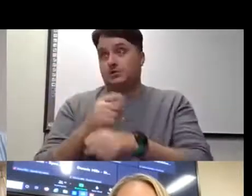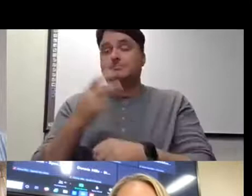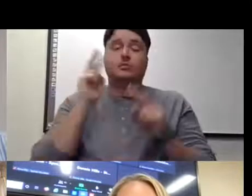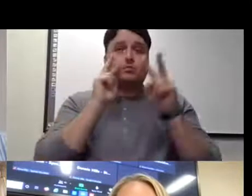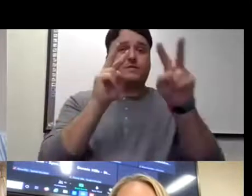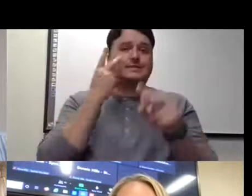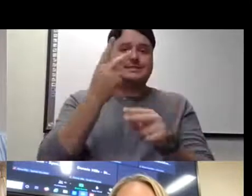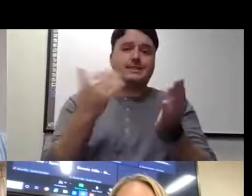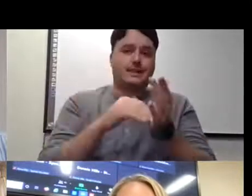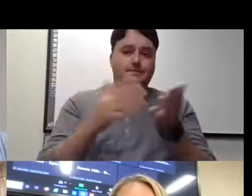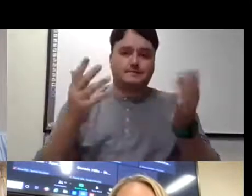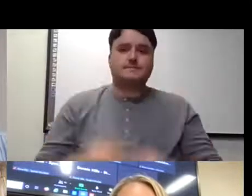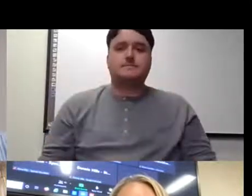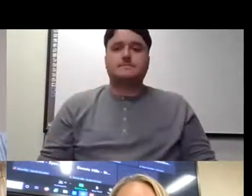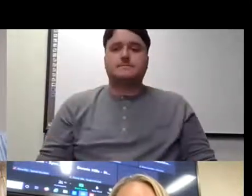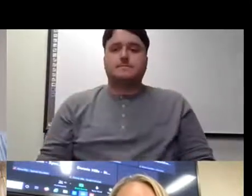continue.